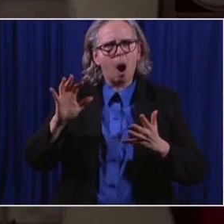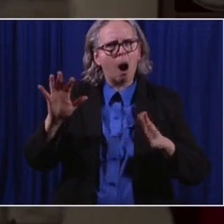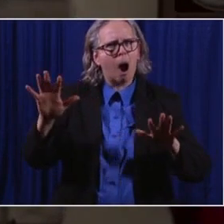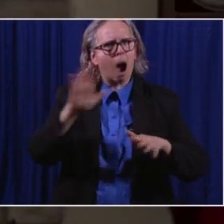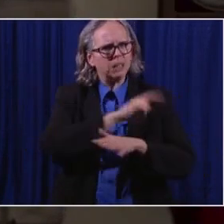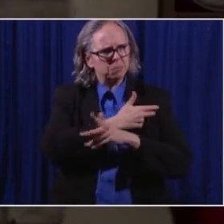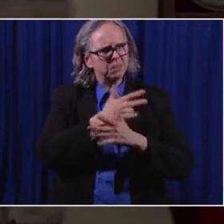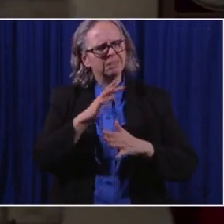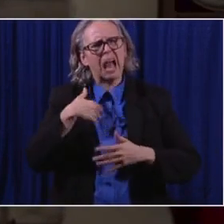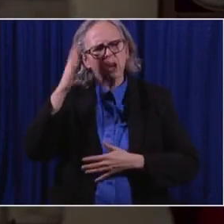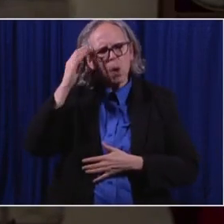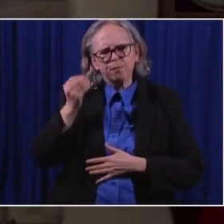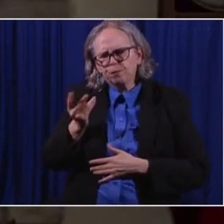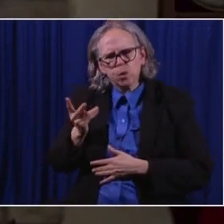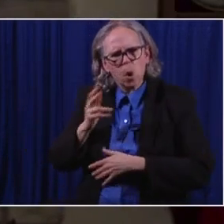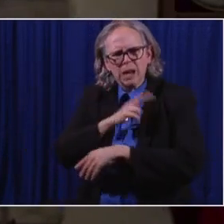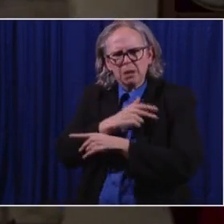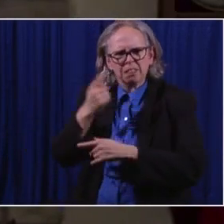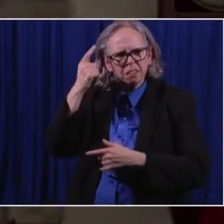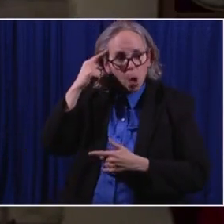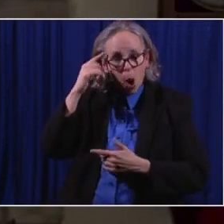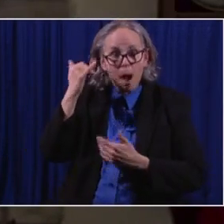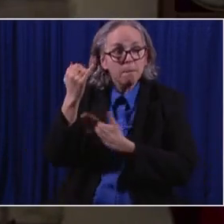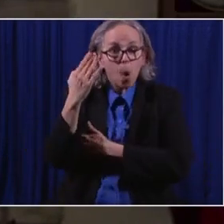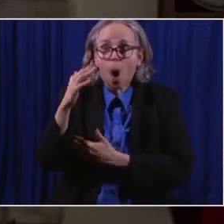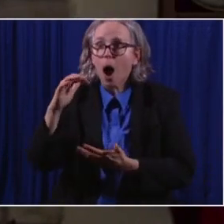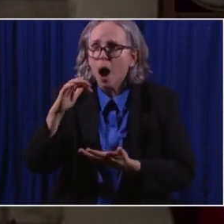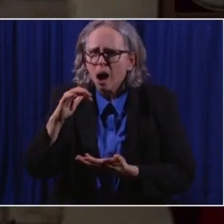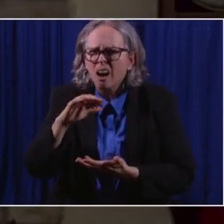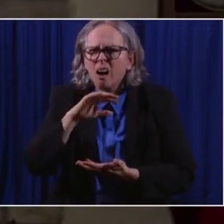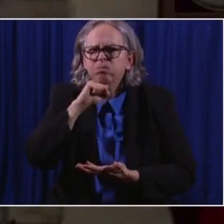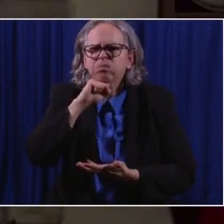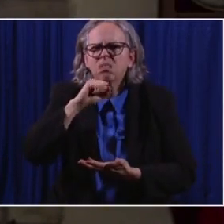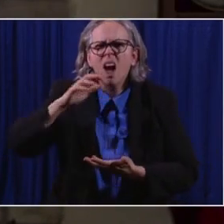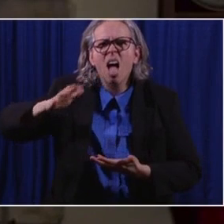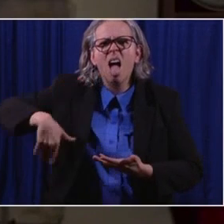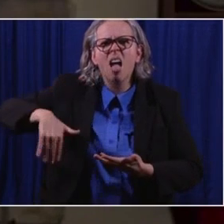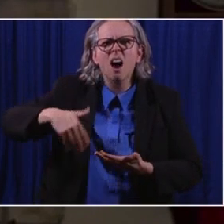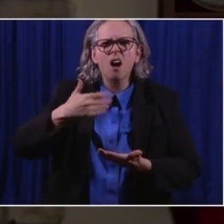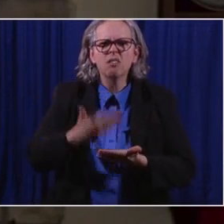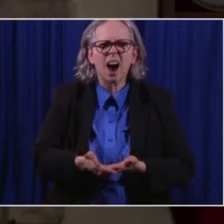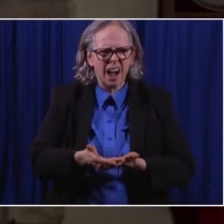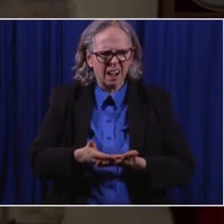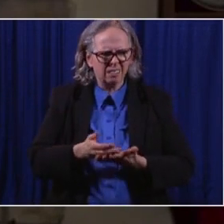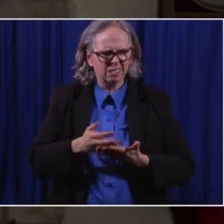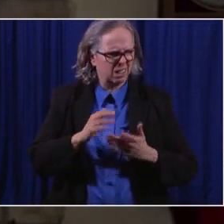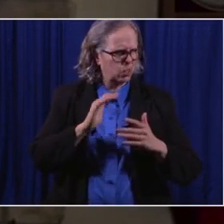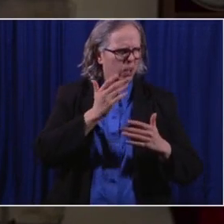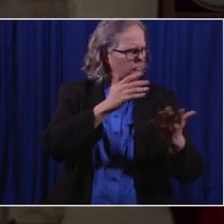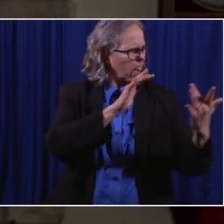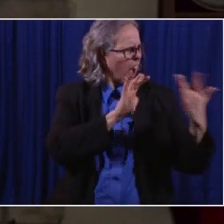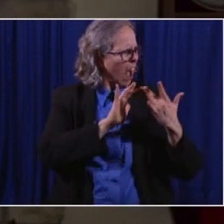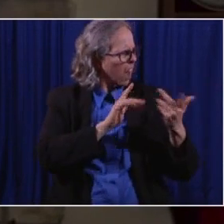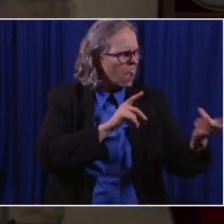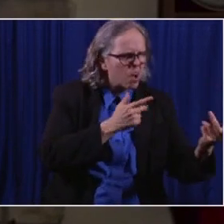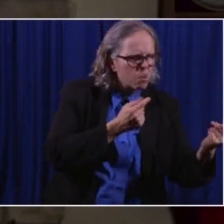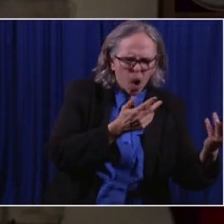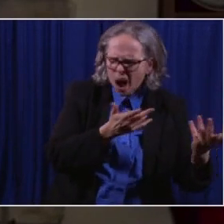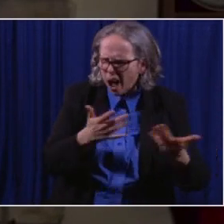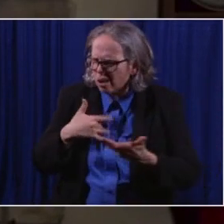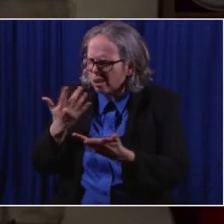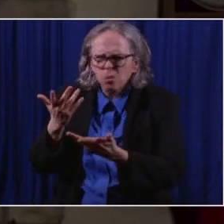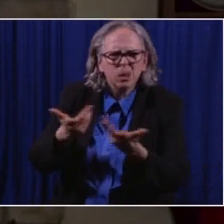morning, and they had not shipped yet. And so our team was trying to run that down. So, not everything is perfect, but I